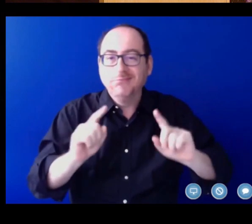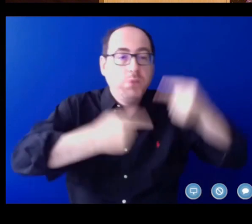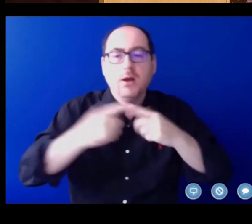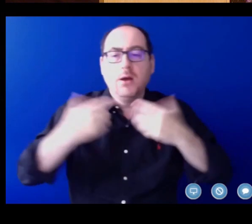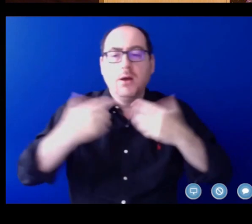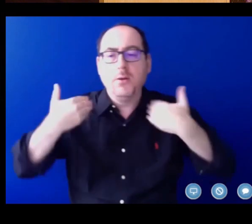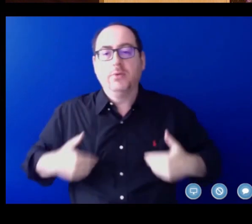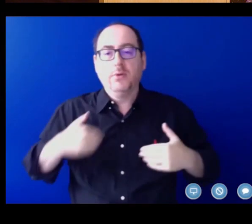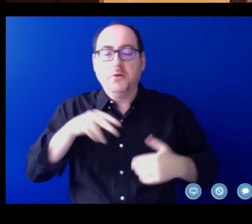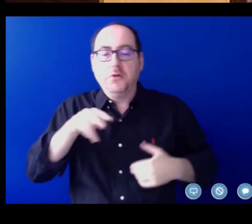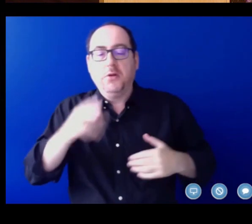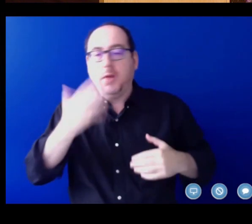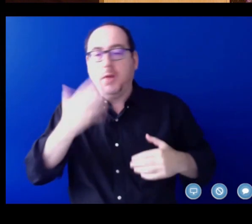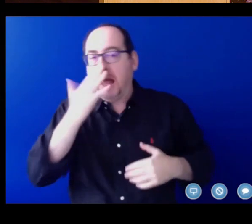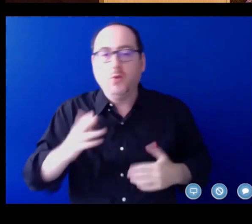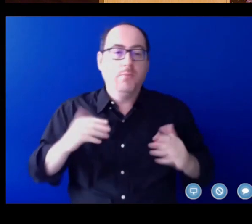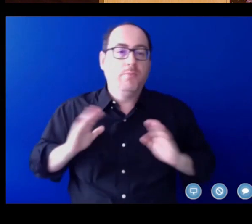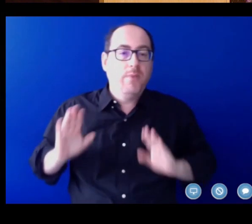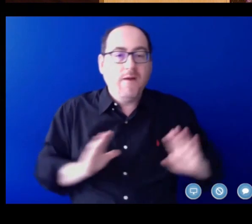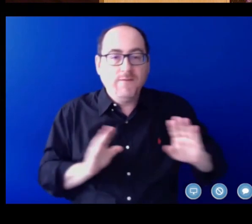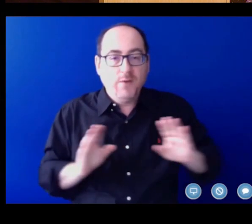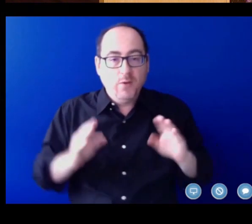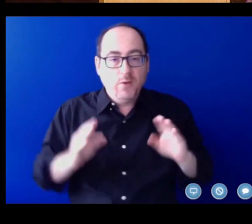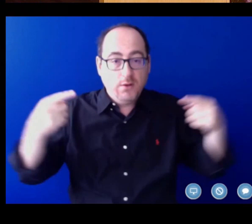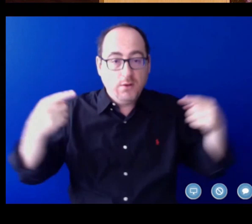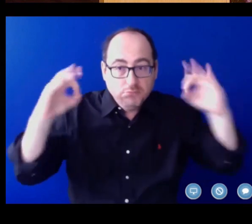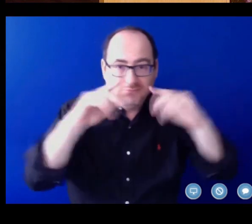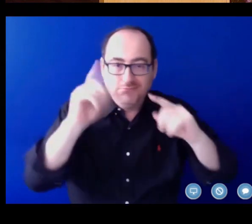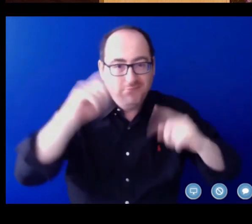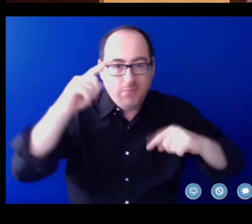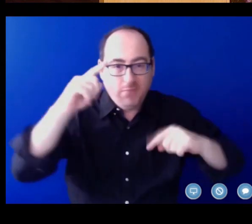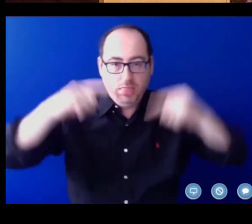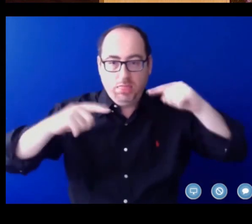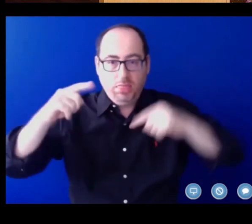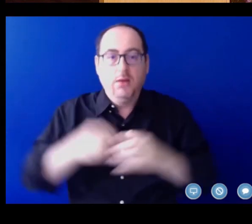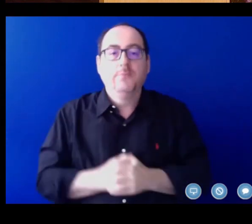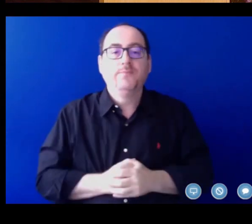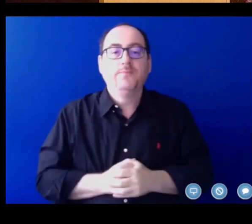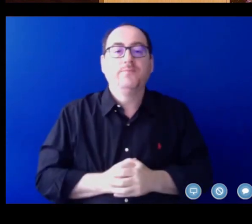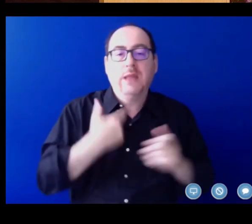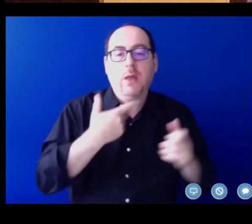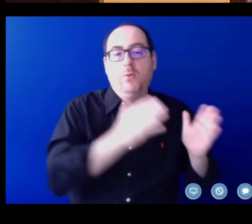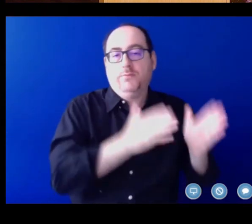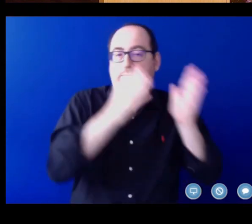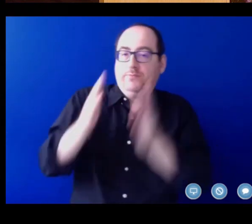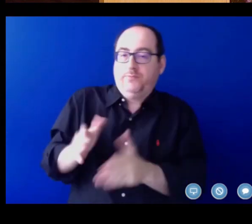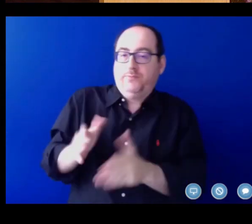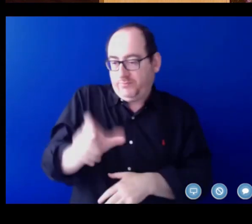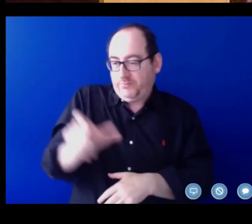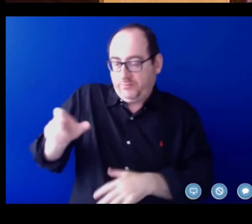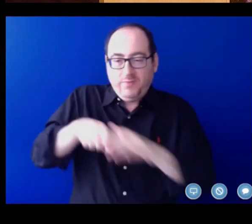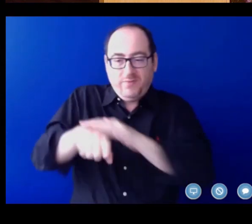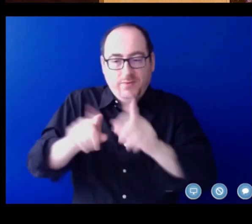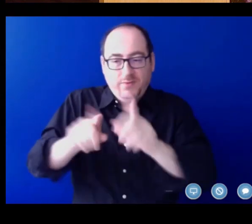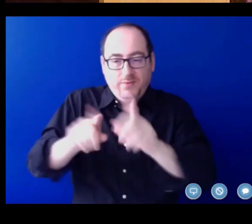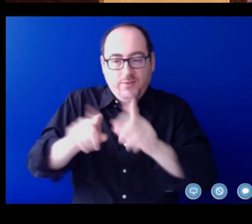Okay, so I just want to move on now to talking about the refugee experience. Of course, we know that many people become